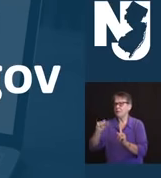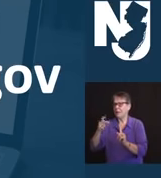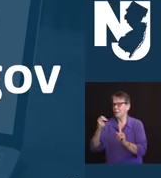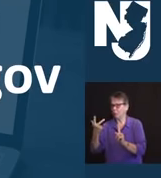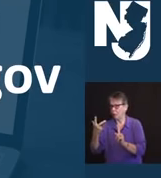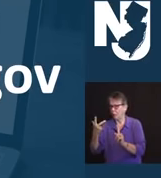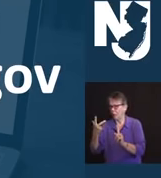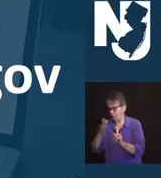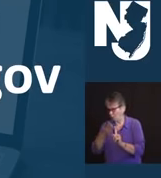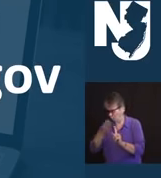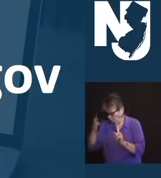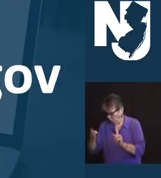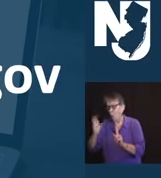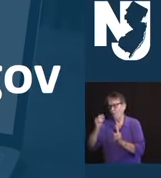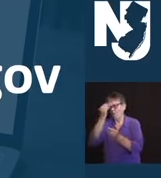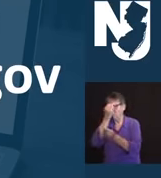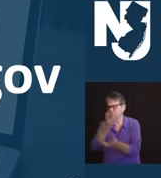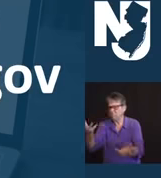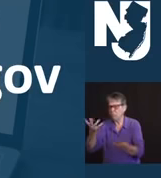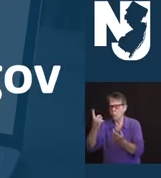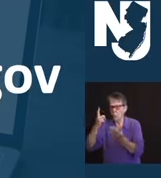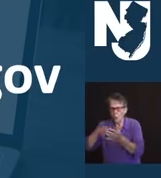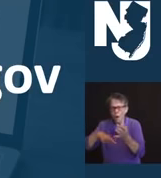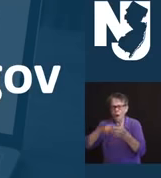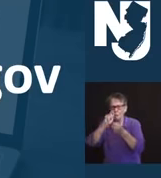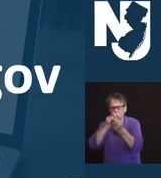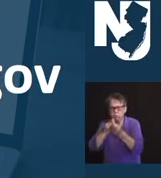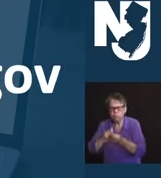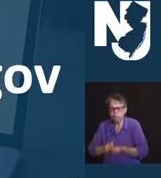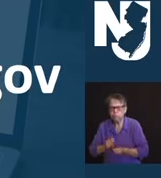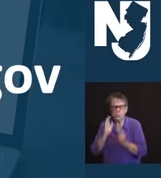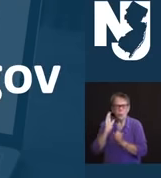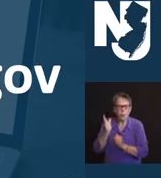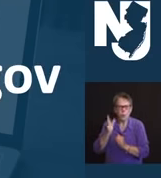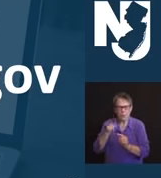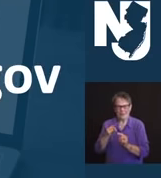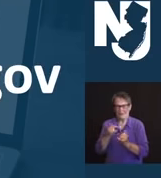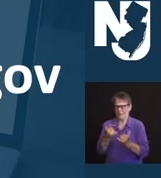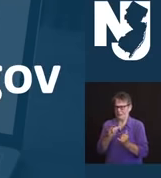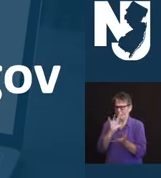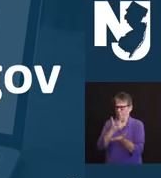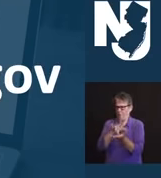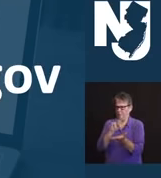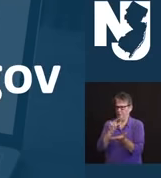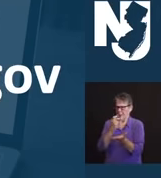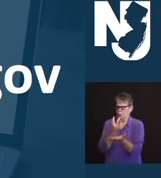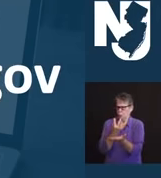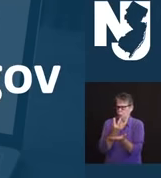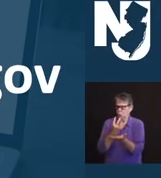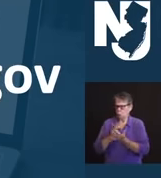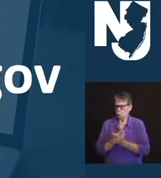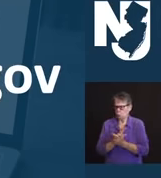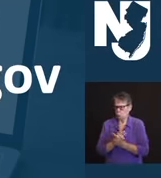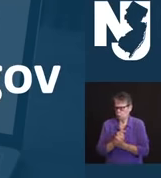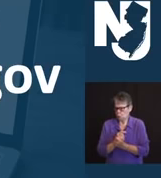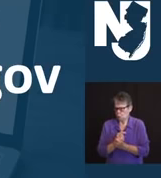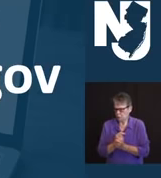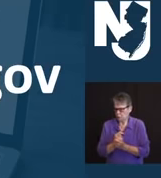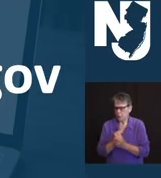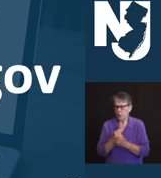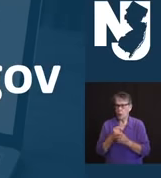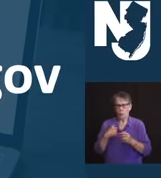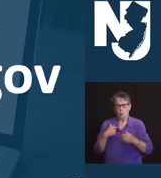personal hygiene, and caring for the health and safety of all 9 million of our fellow New Jerseyans. And with